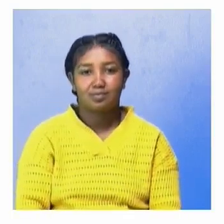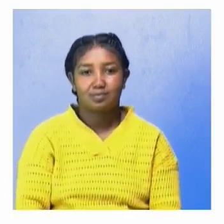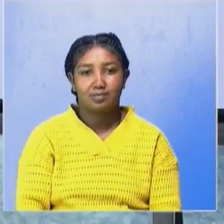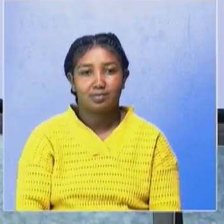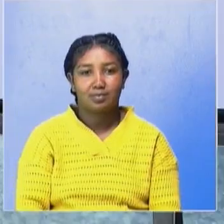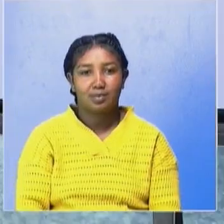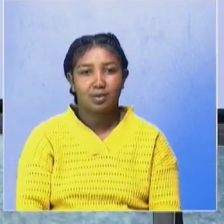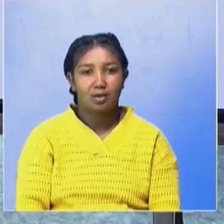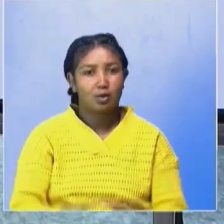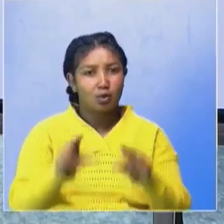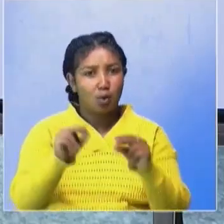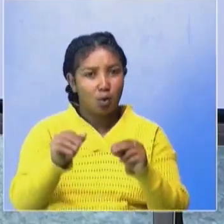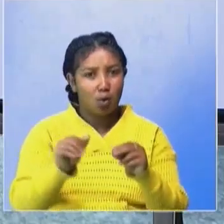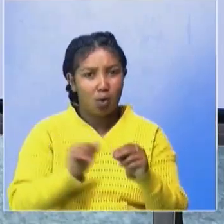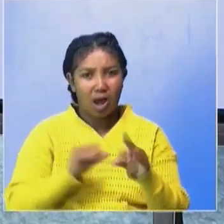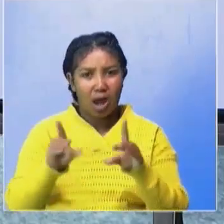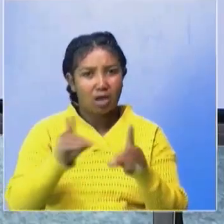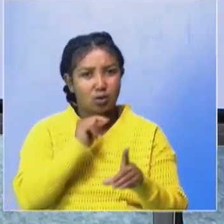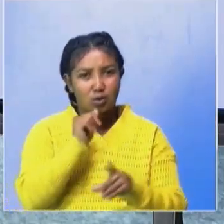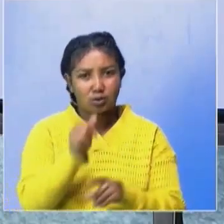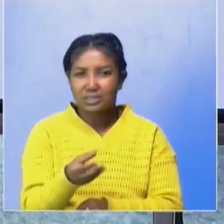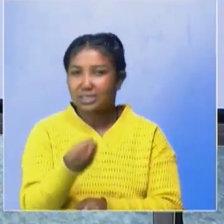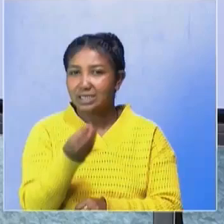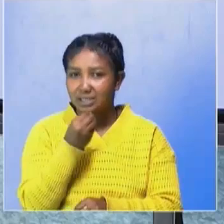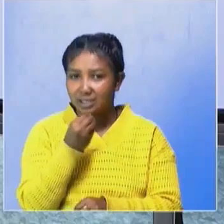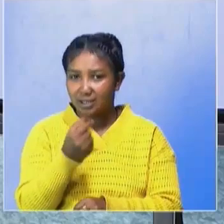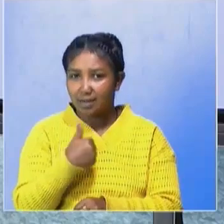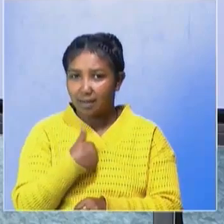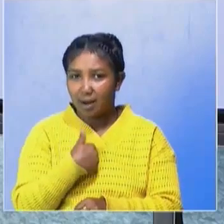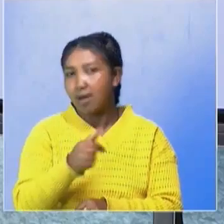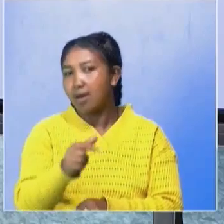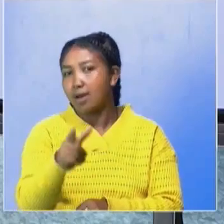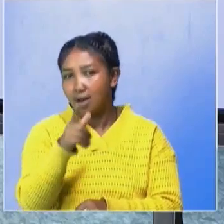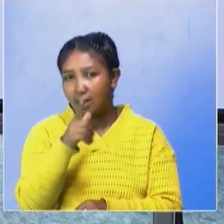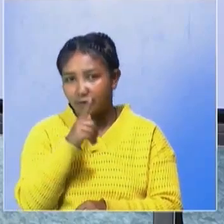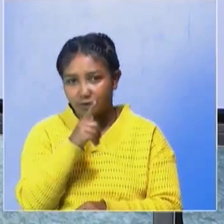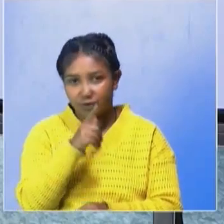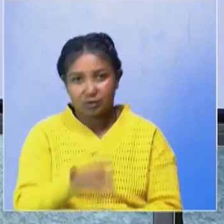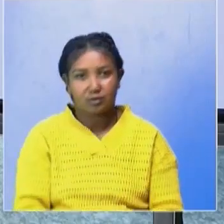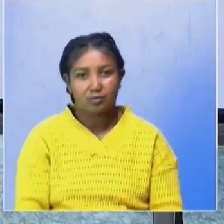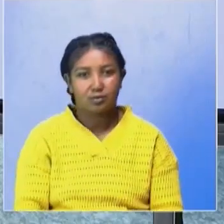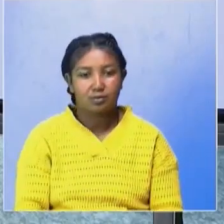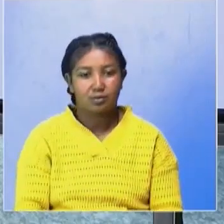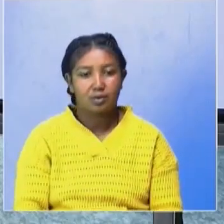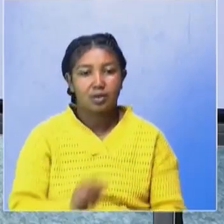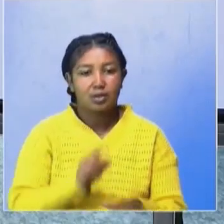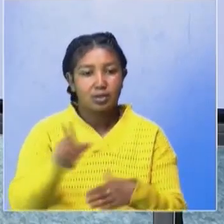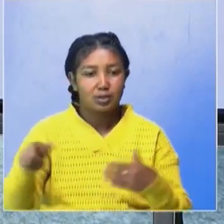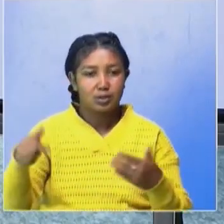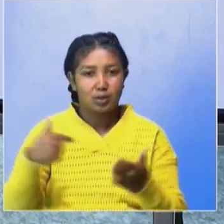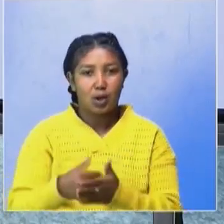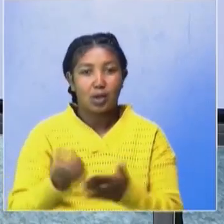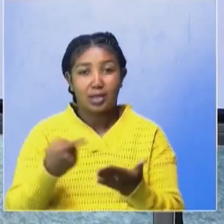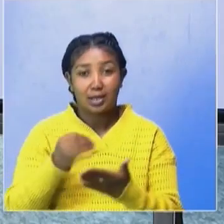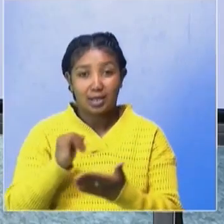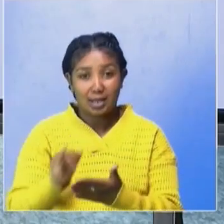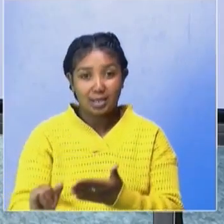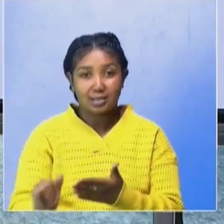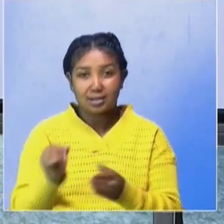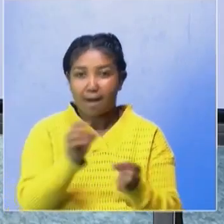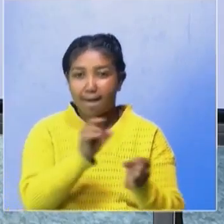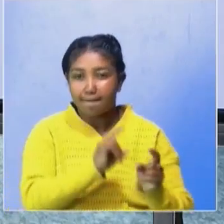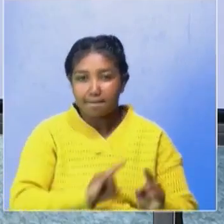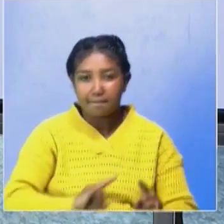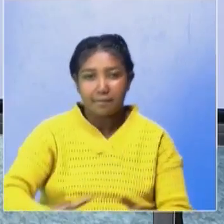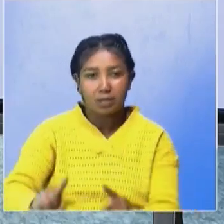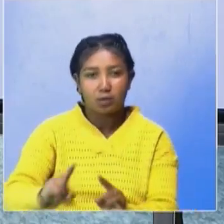No, I do not eating what? My lunch. So here is the methods that